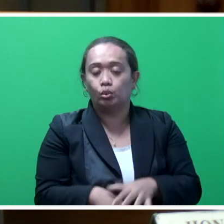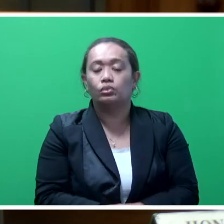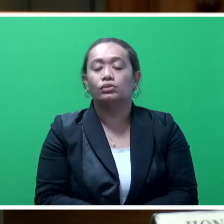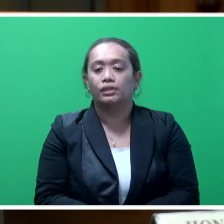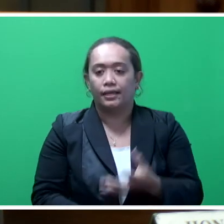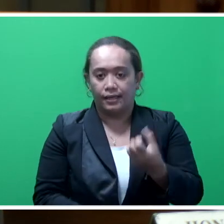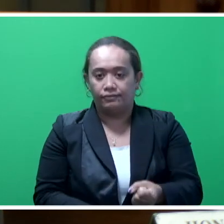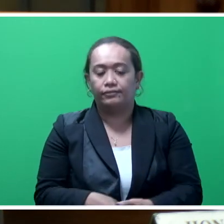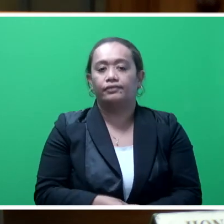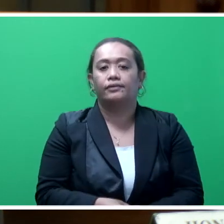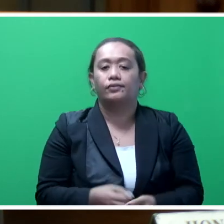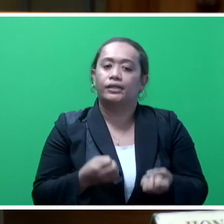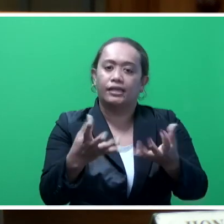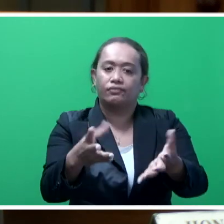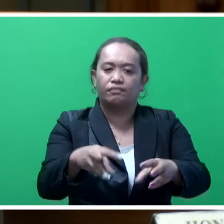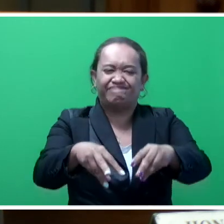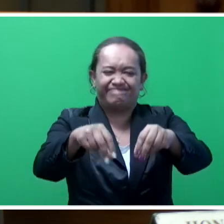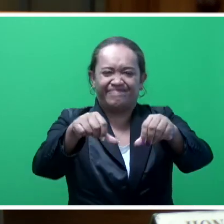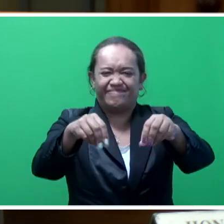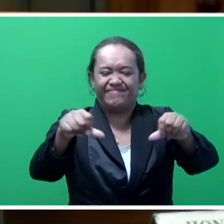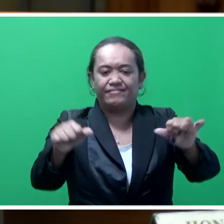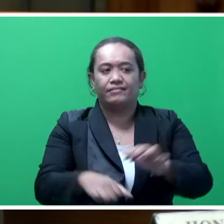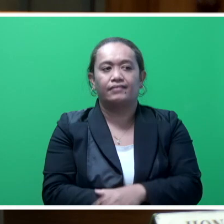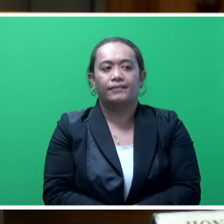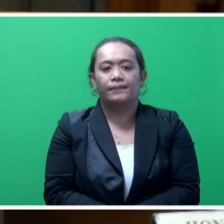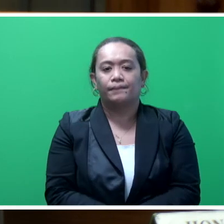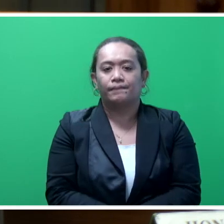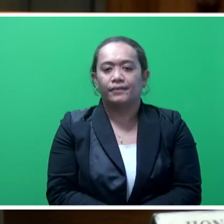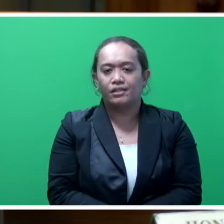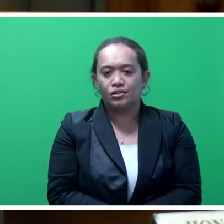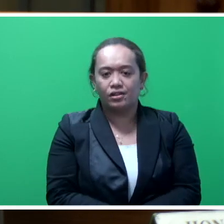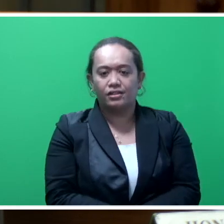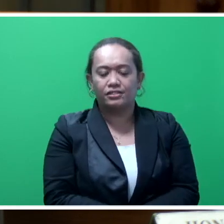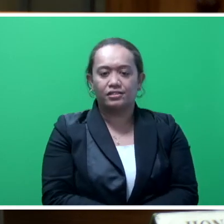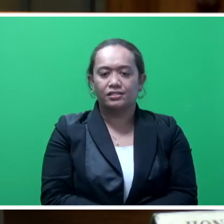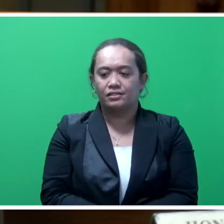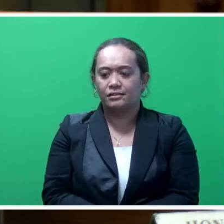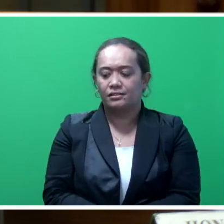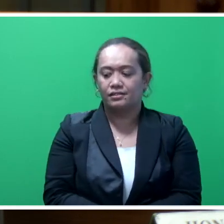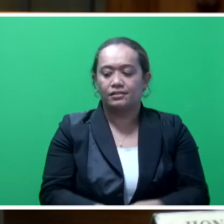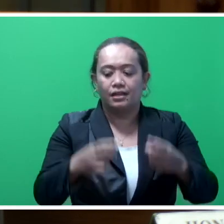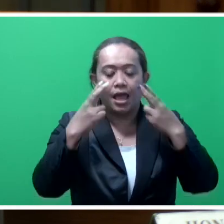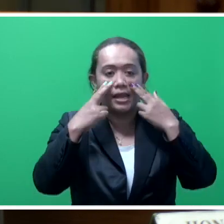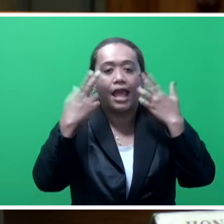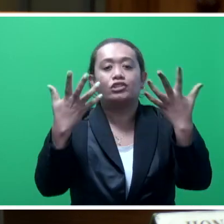that. And similarly, Mr. Speaker said, throughout Fiji, if you go to any extension office today, you'll